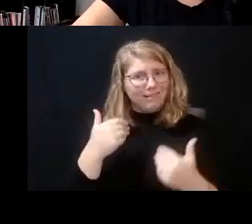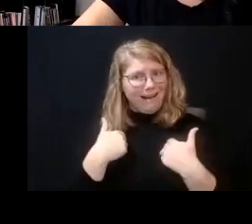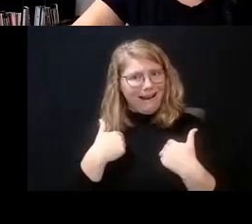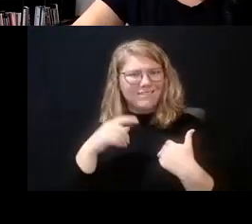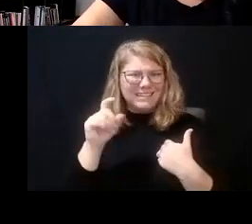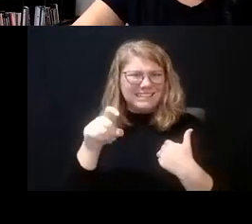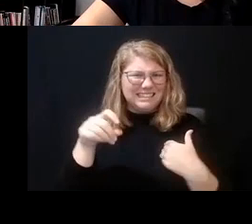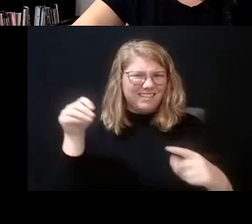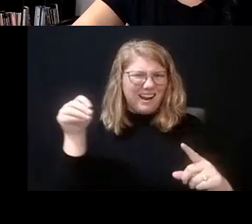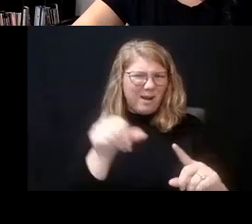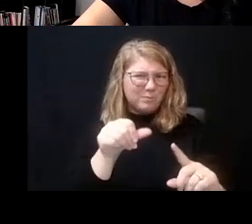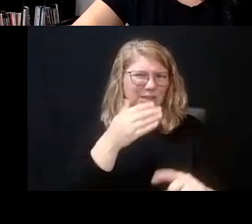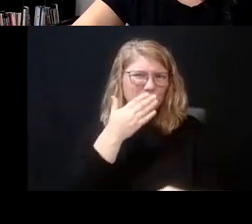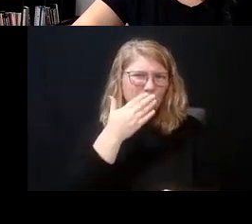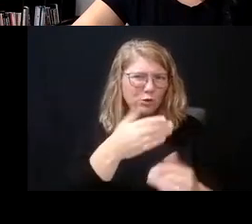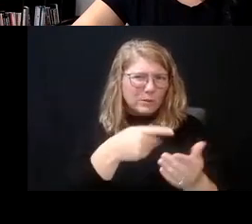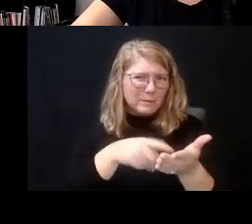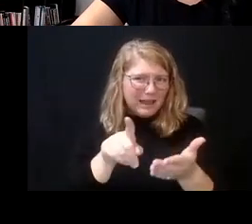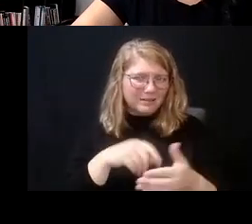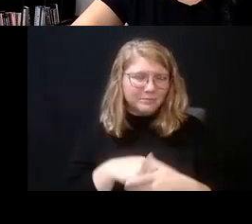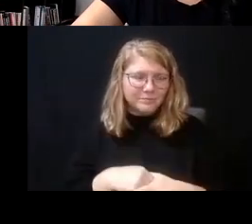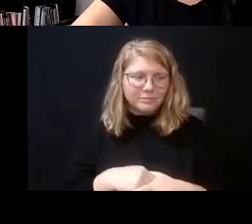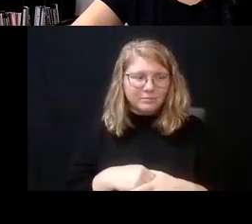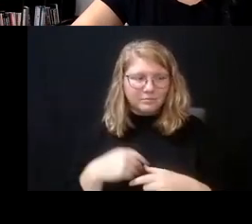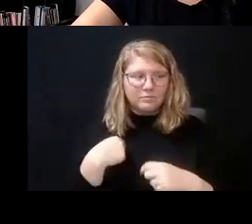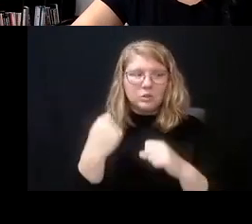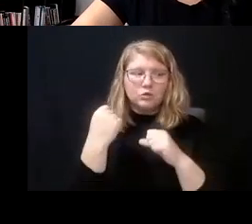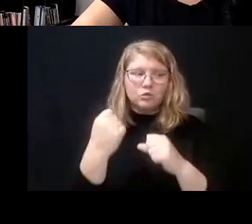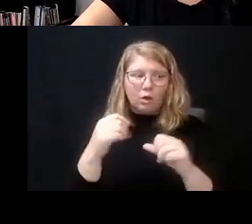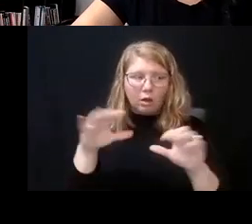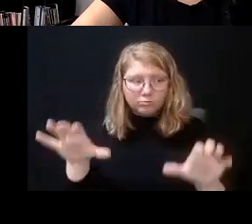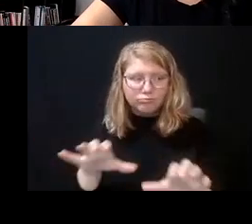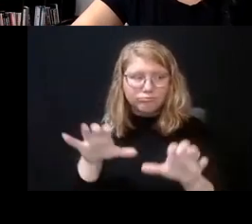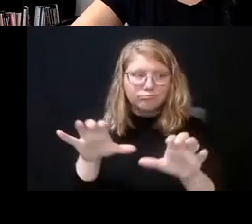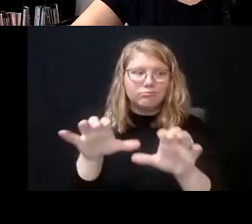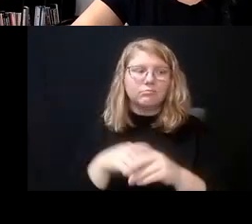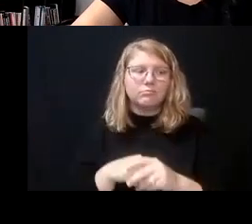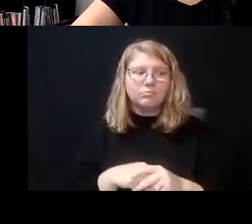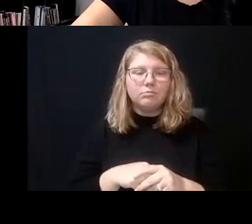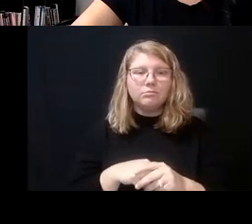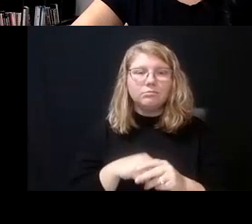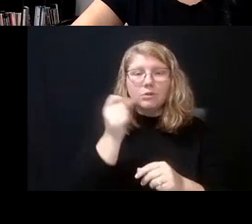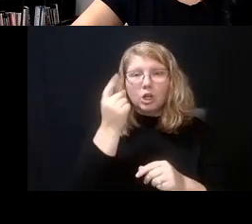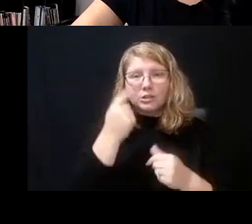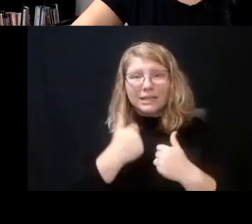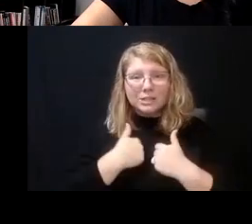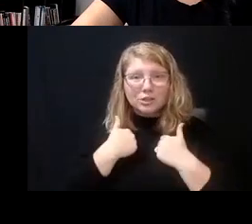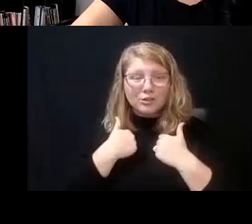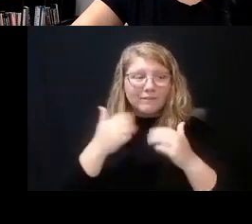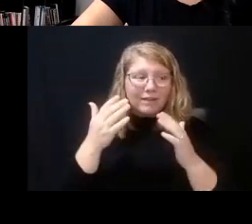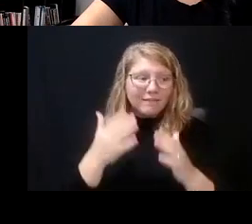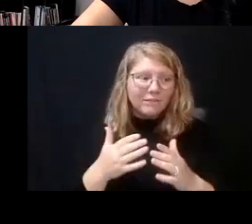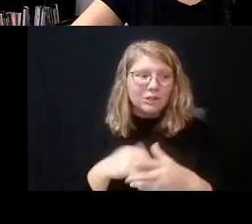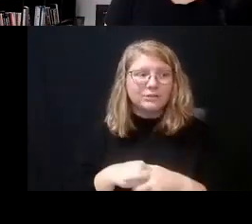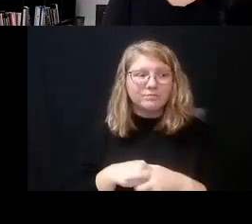have, you know, a really strong movement that understands survivors, that gets, you know, the lay of the land,